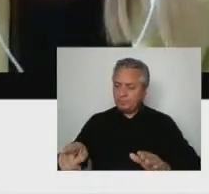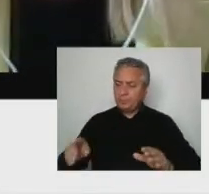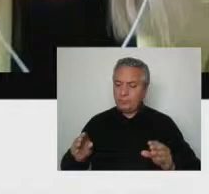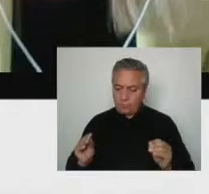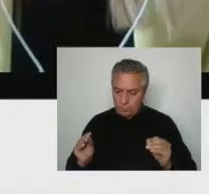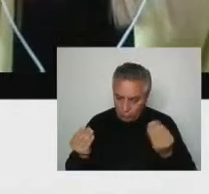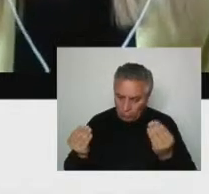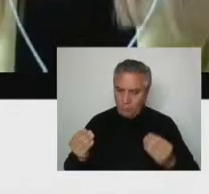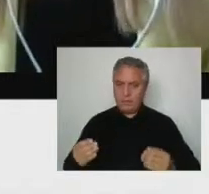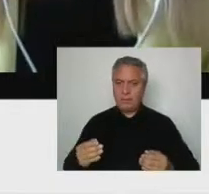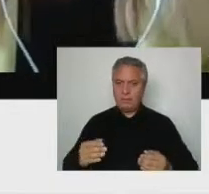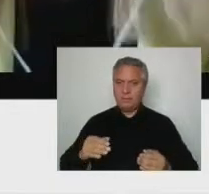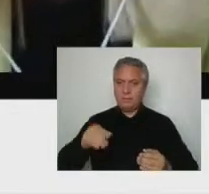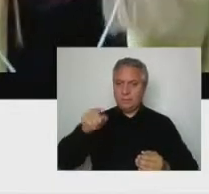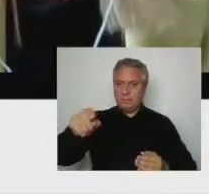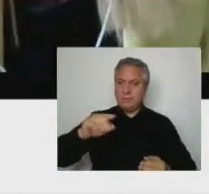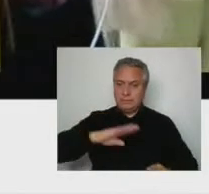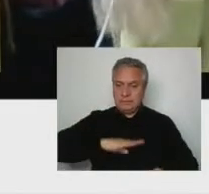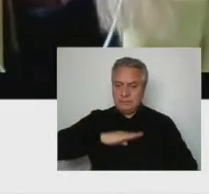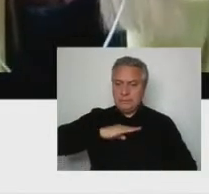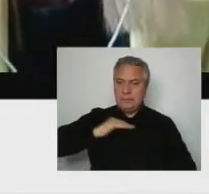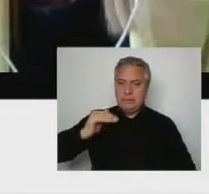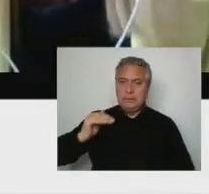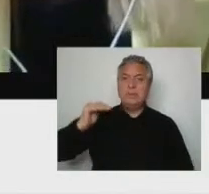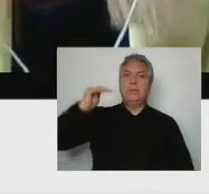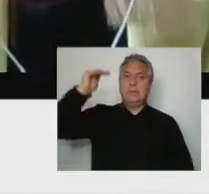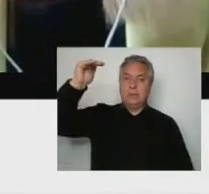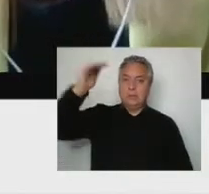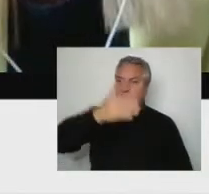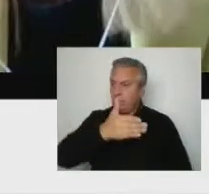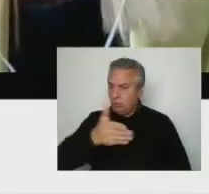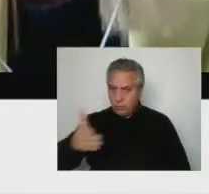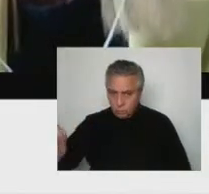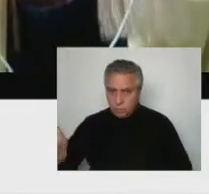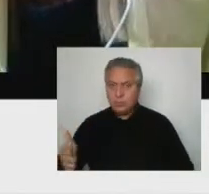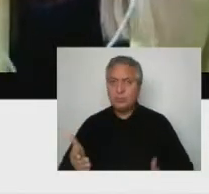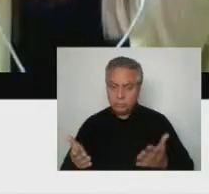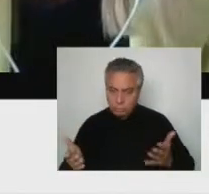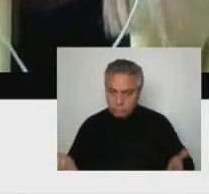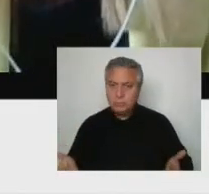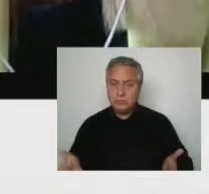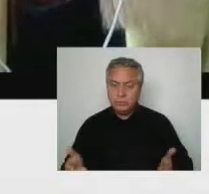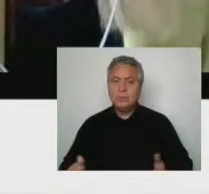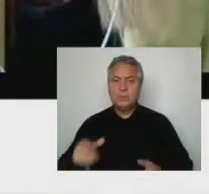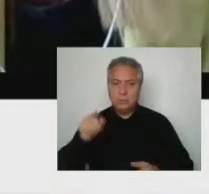young people and adults with relevant skills,